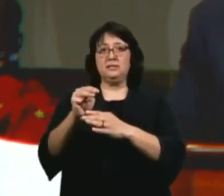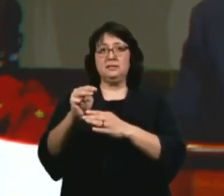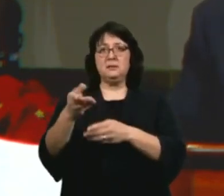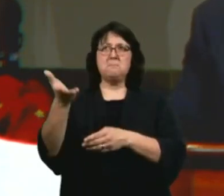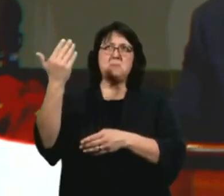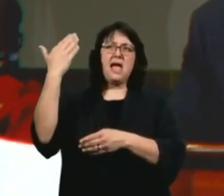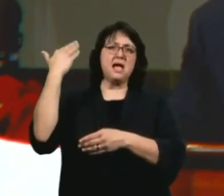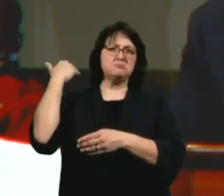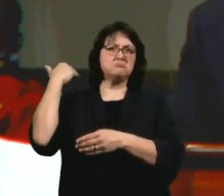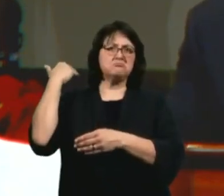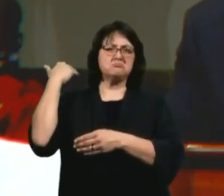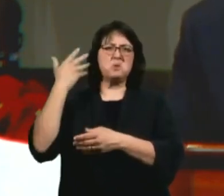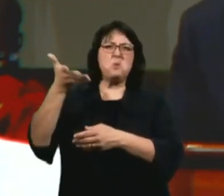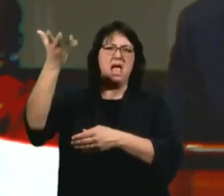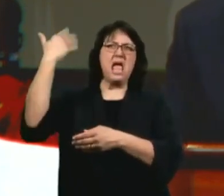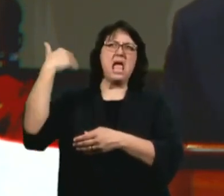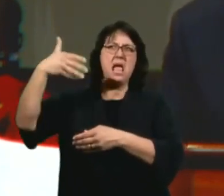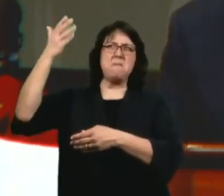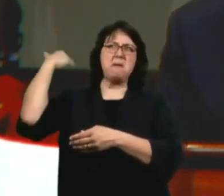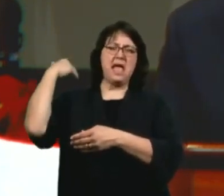sometime back, way back,